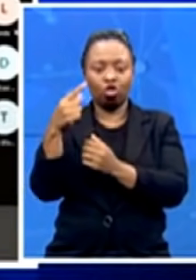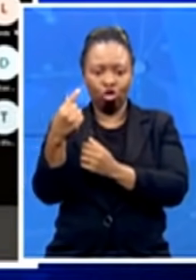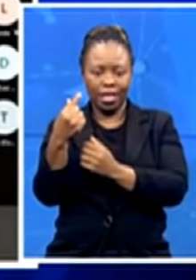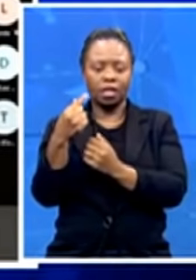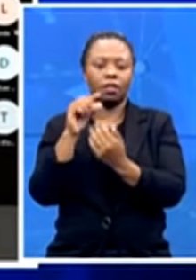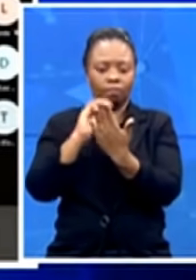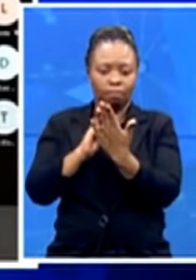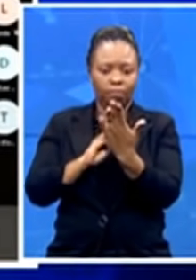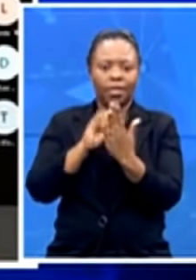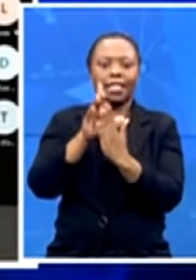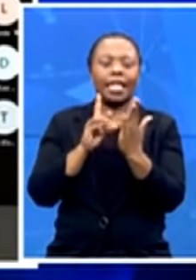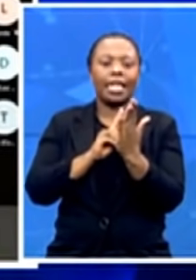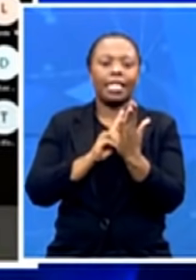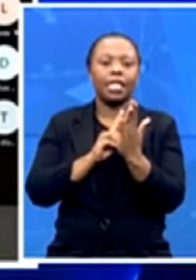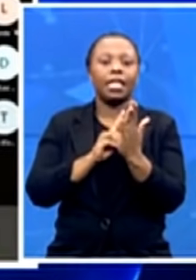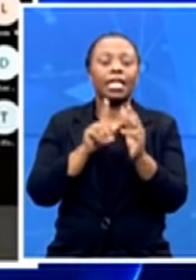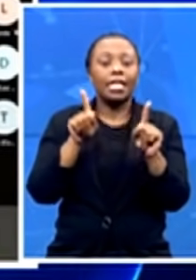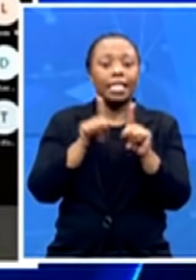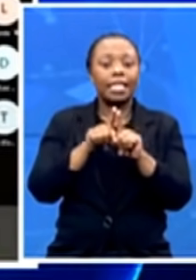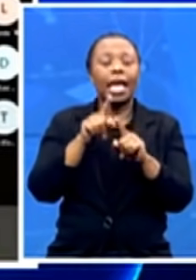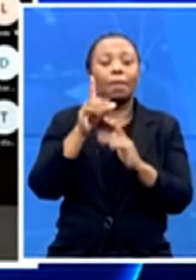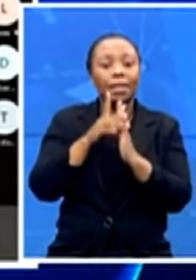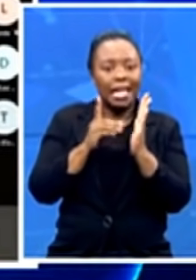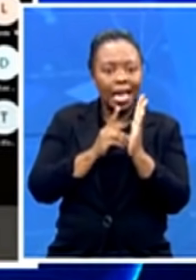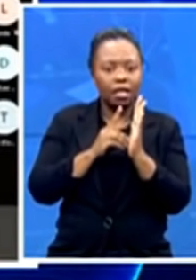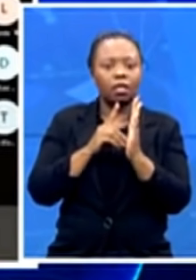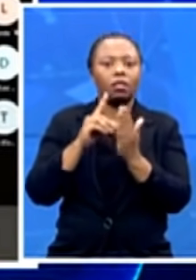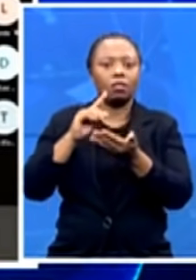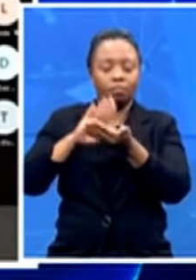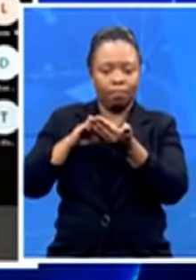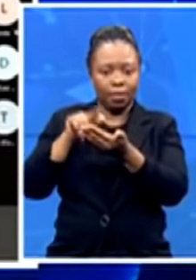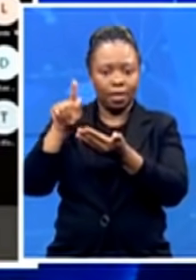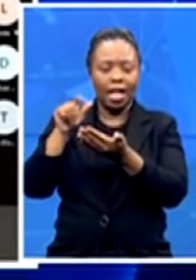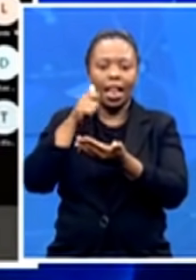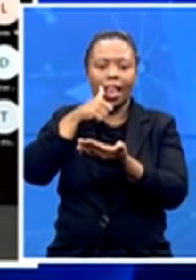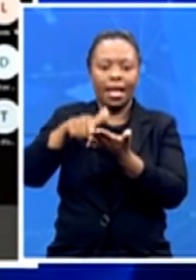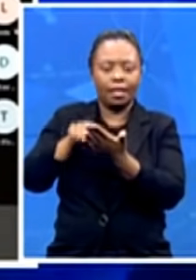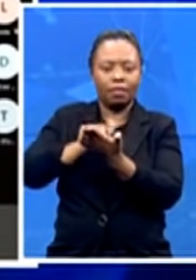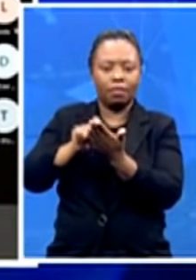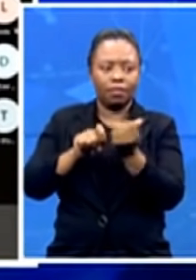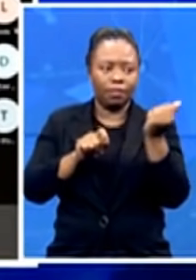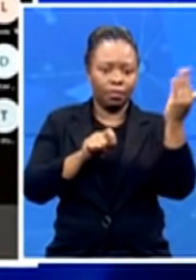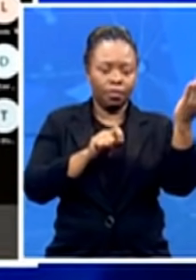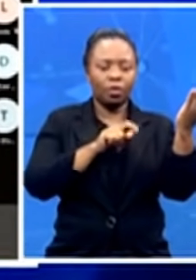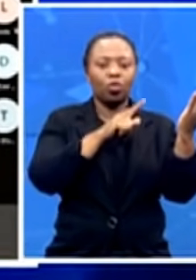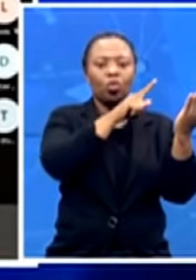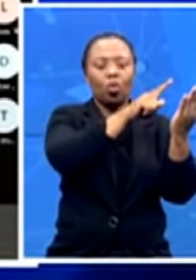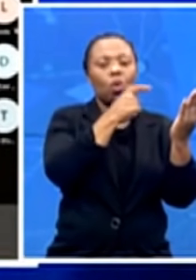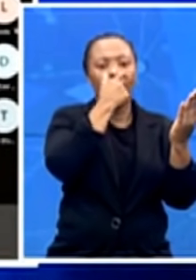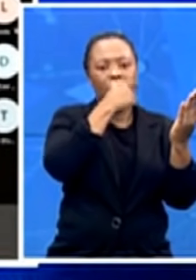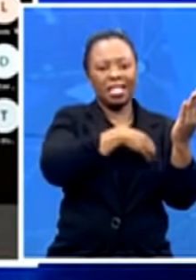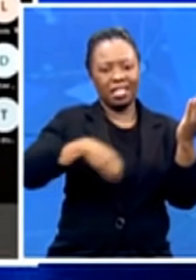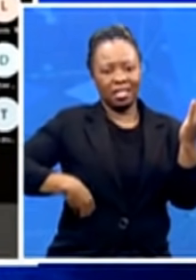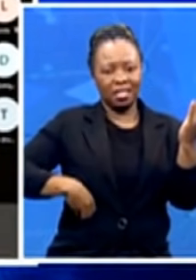Magashule wrote a letter of suspension to Ramaphosa, addressed to him in his capacity as President of the ANC.